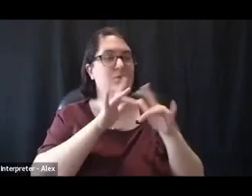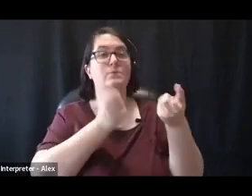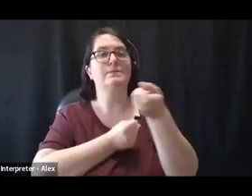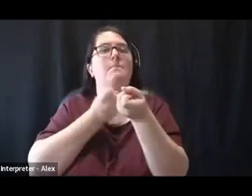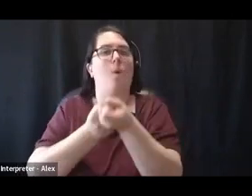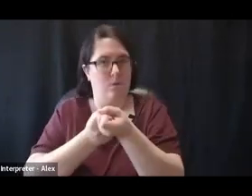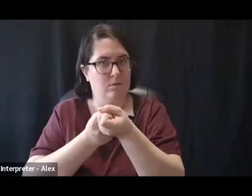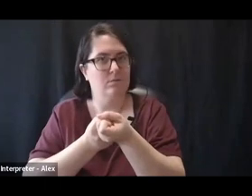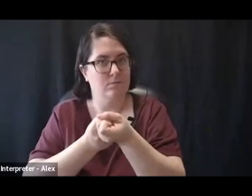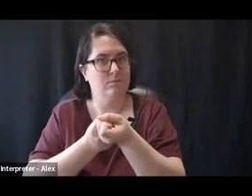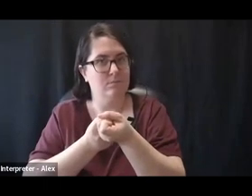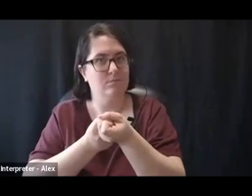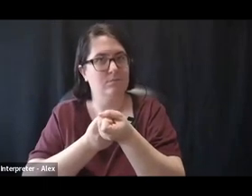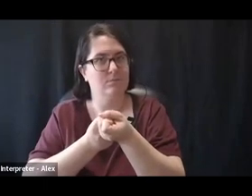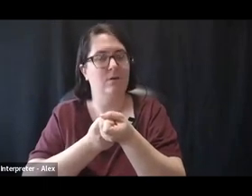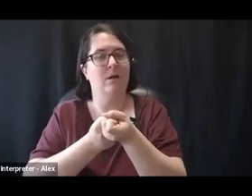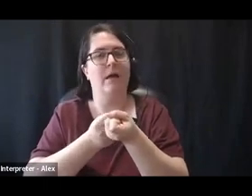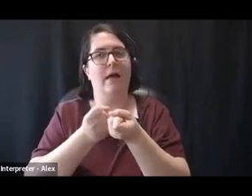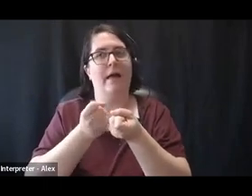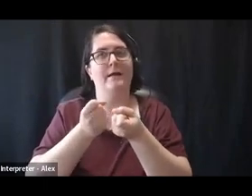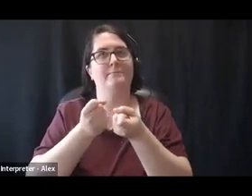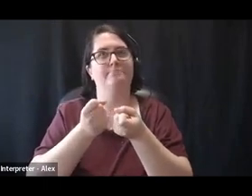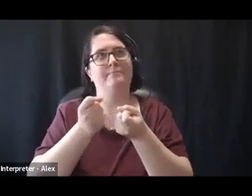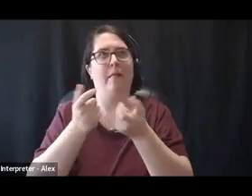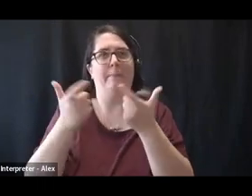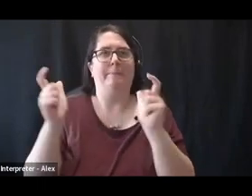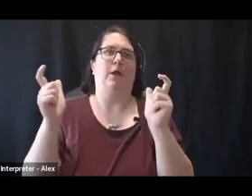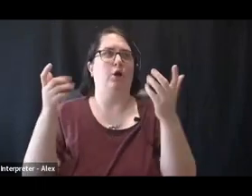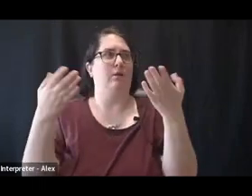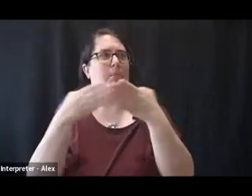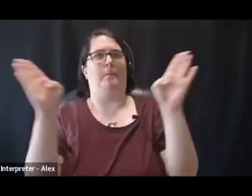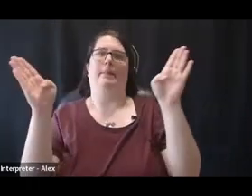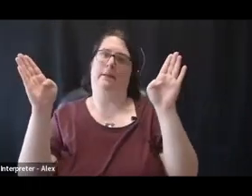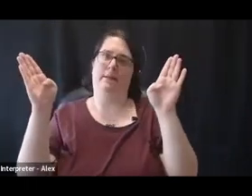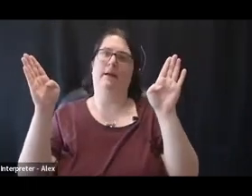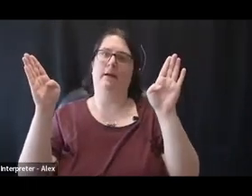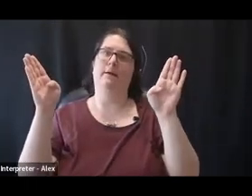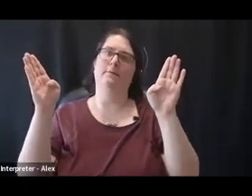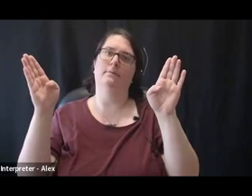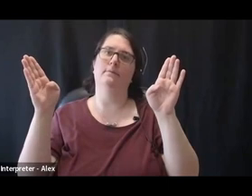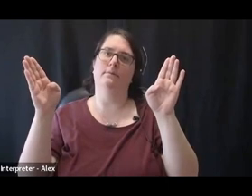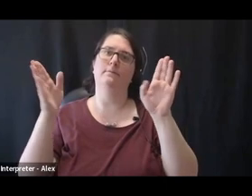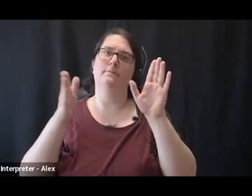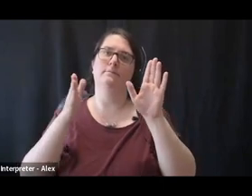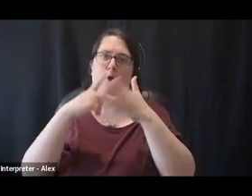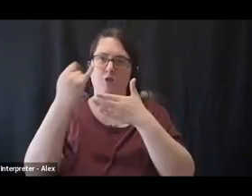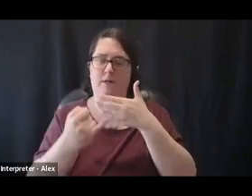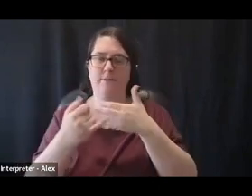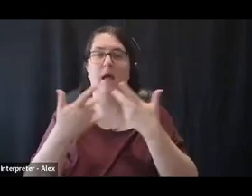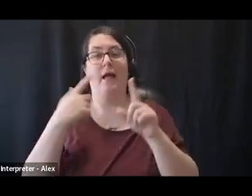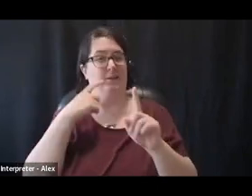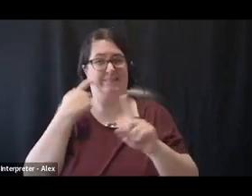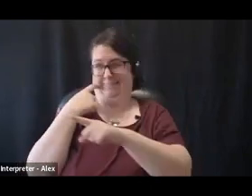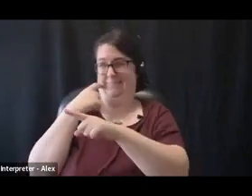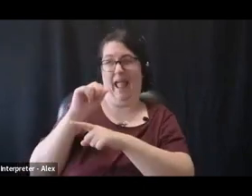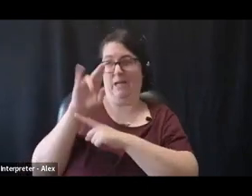support those larger public facing initiatives. And I think, Angie, you were saying it's really important just to